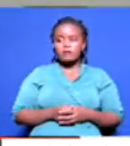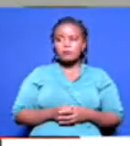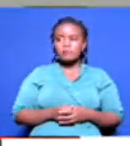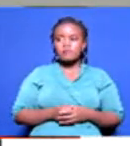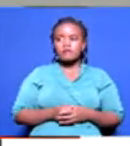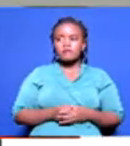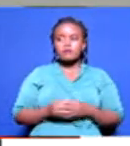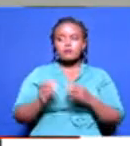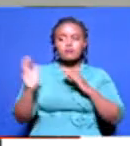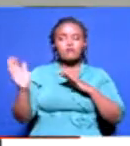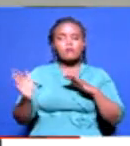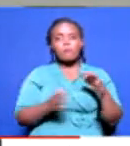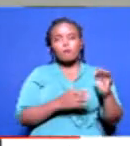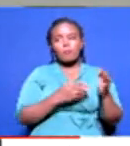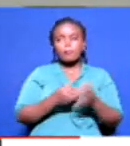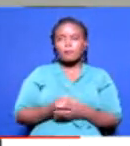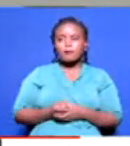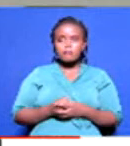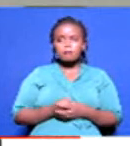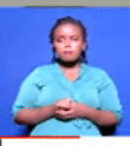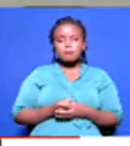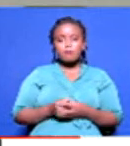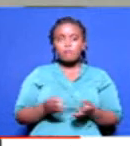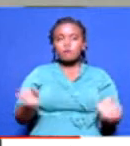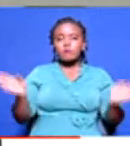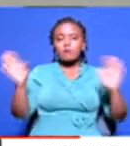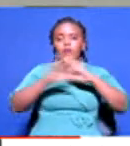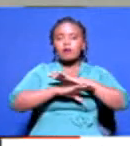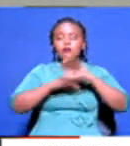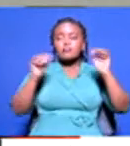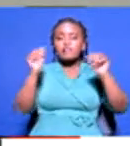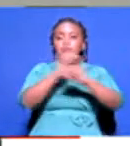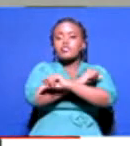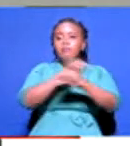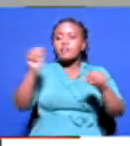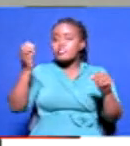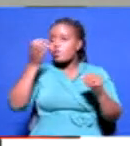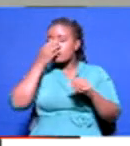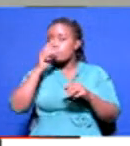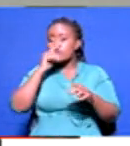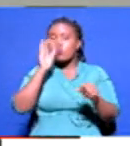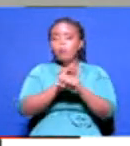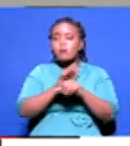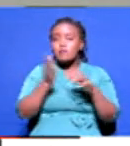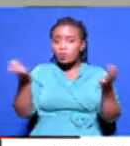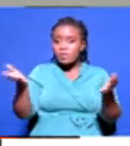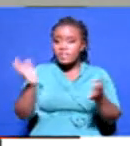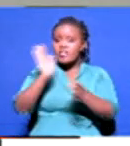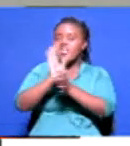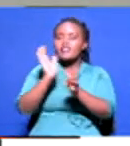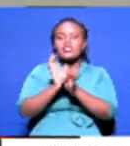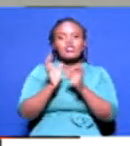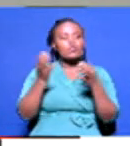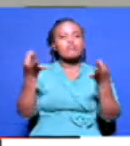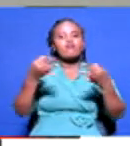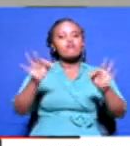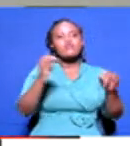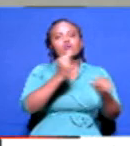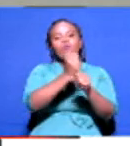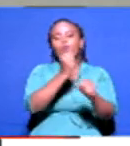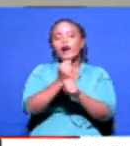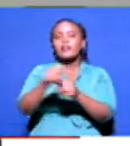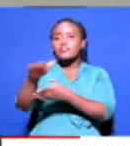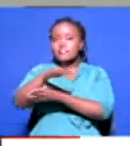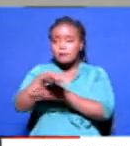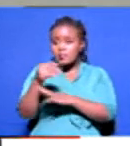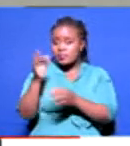To some politics, Deputy President Dr. William Ruto has assured the church of a free operational space if he's elected